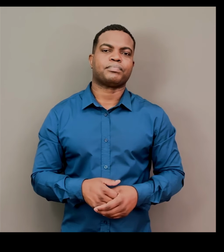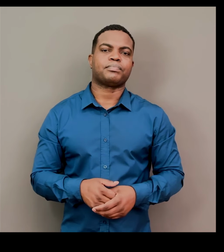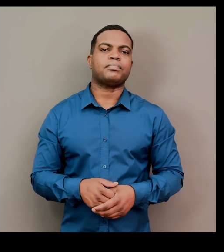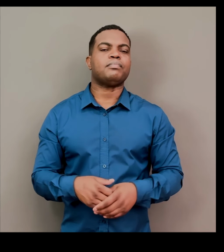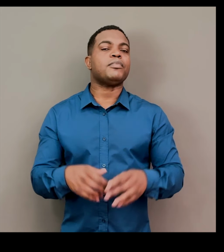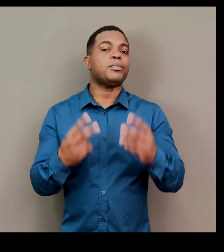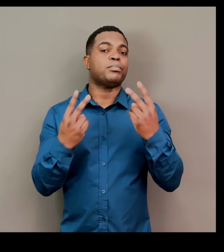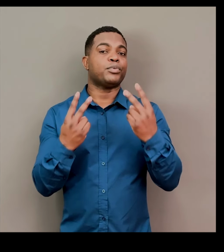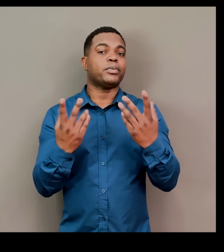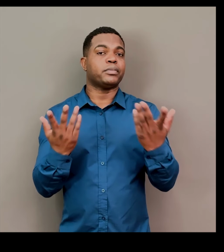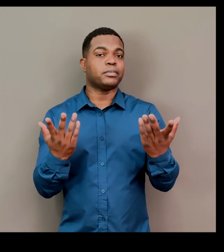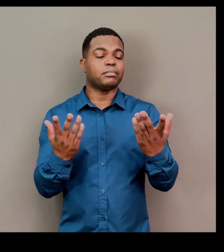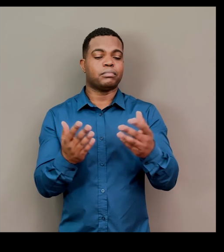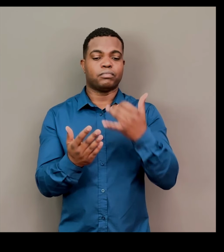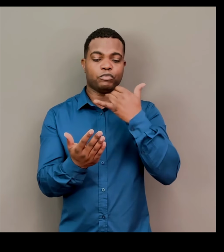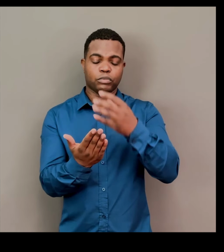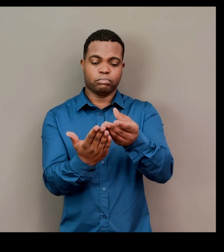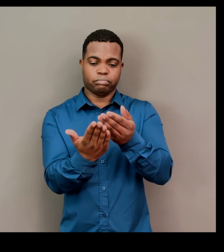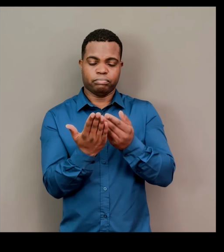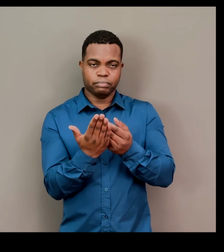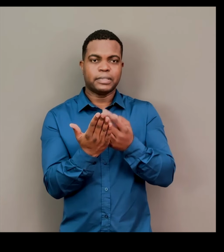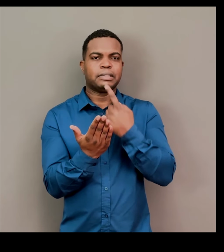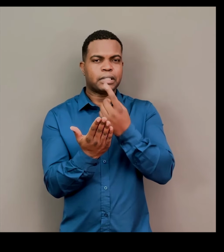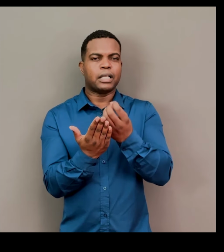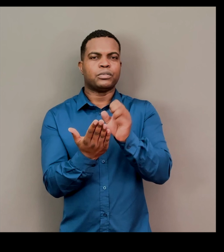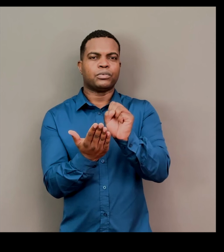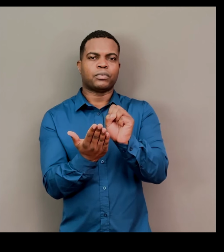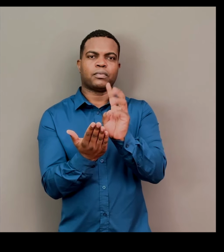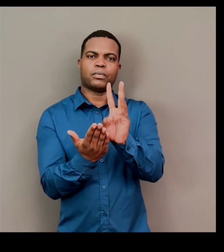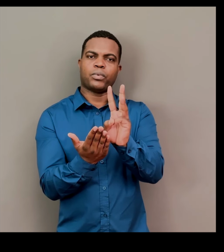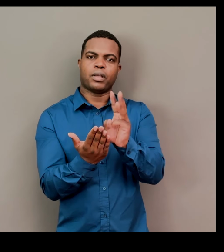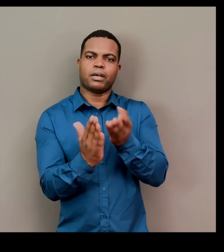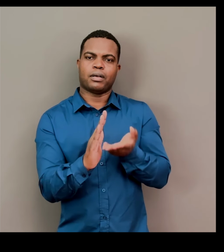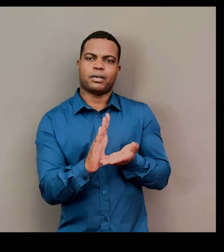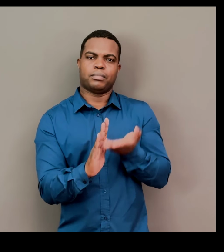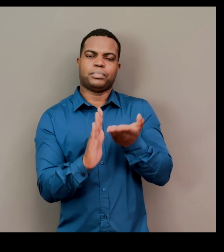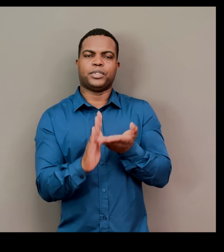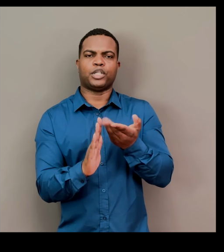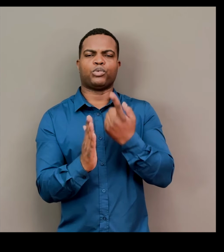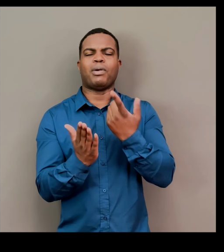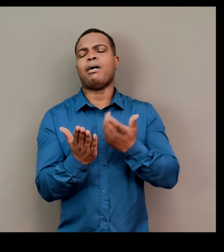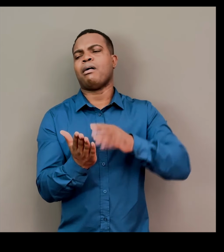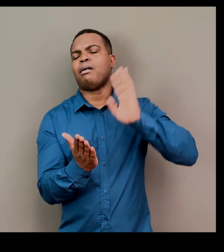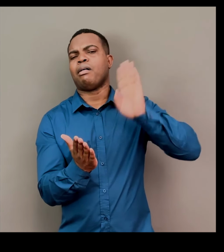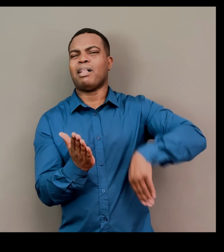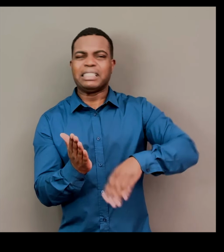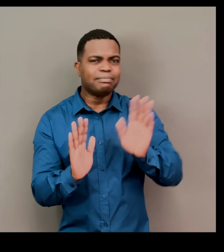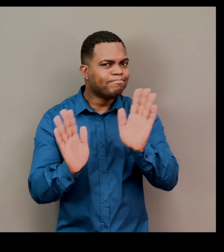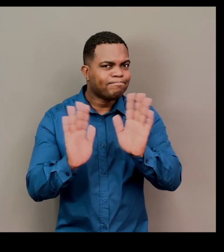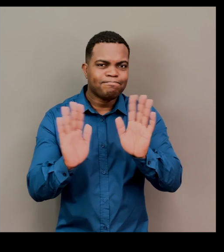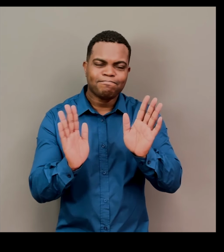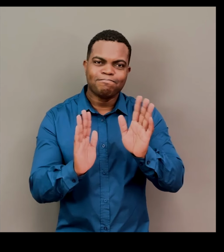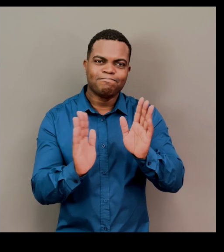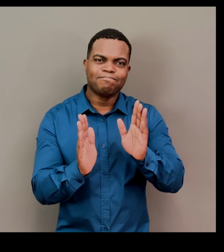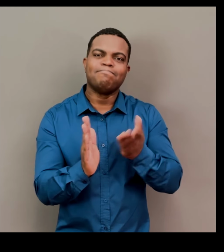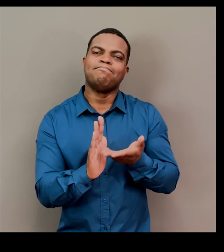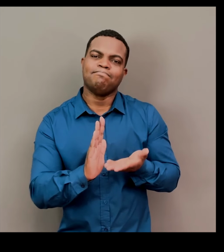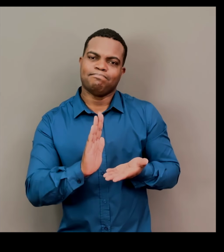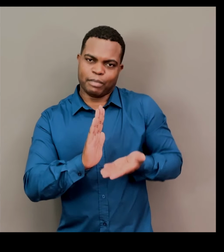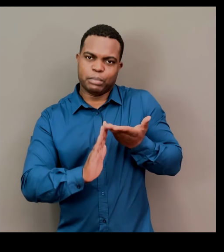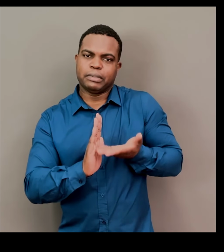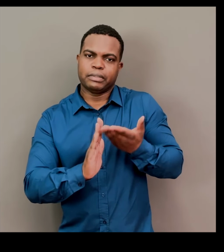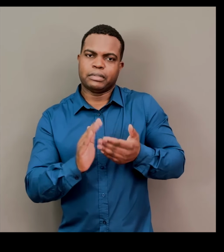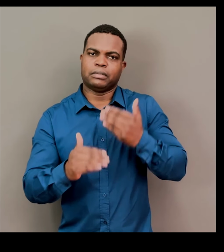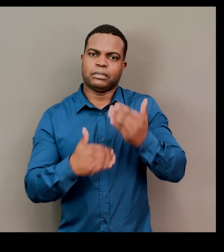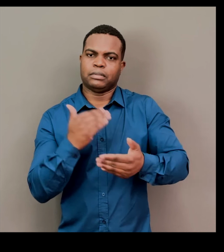it's also important to not ignore software updates. Some social media risks work because they exploit bugs in